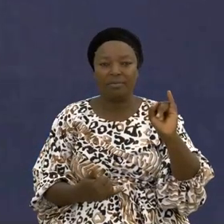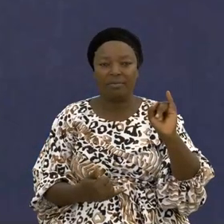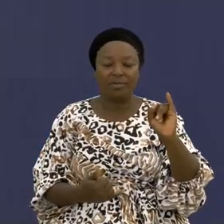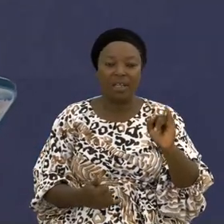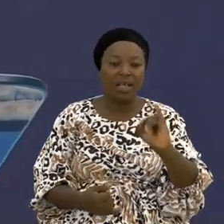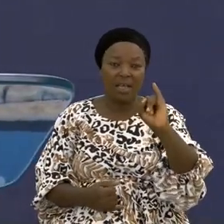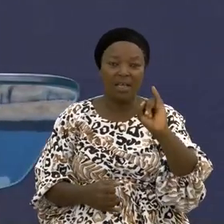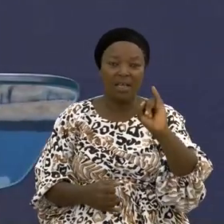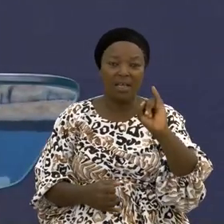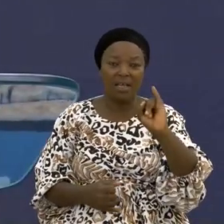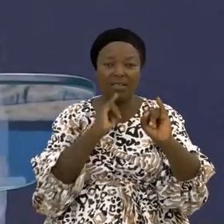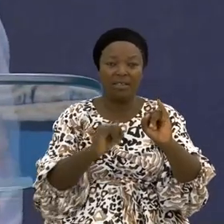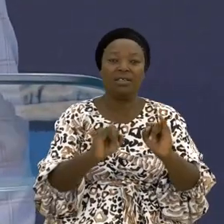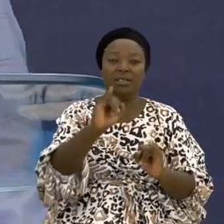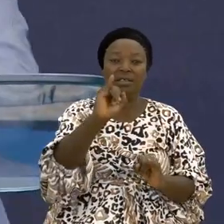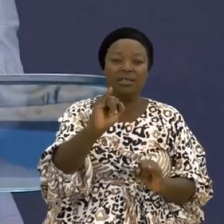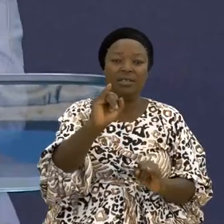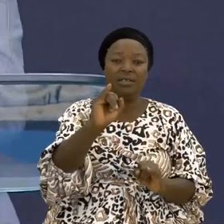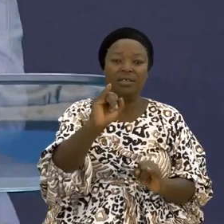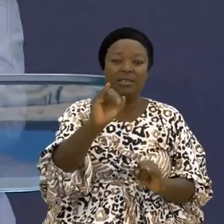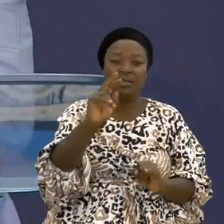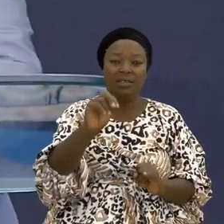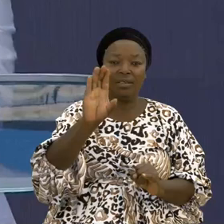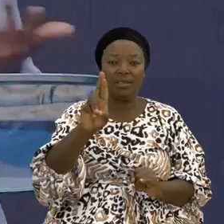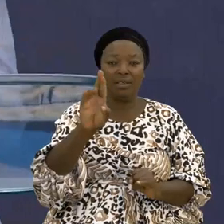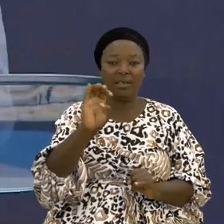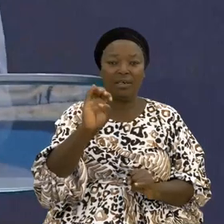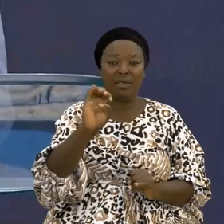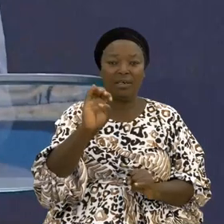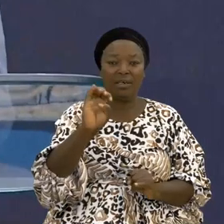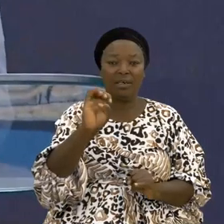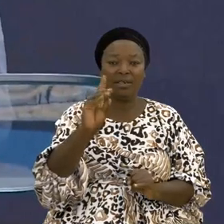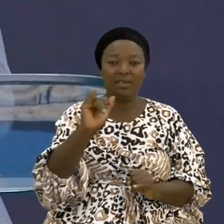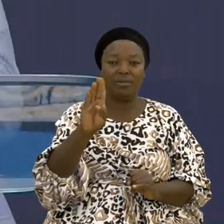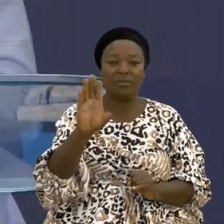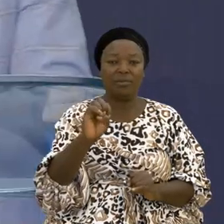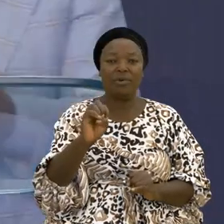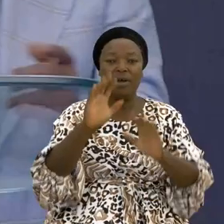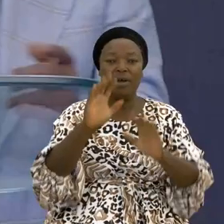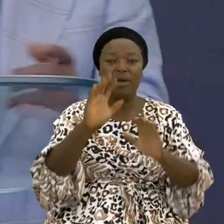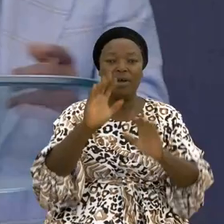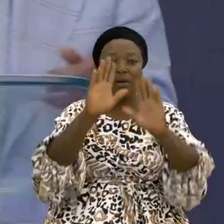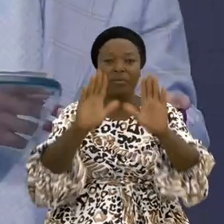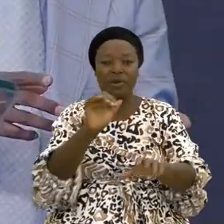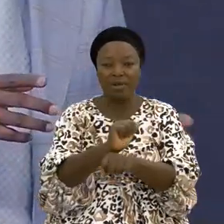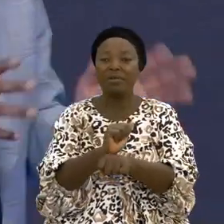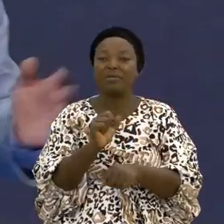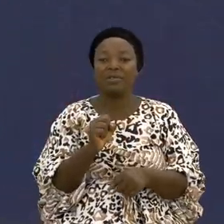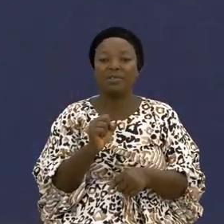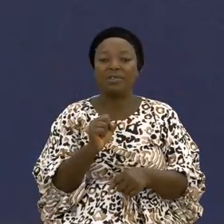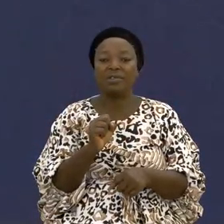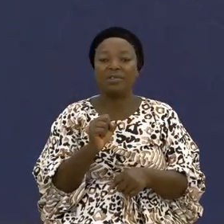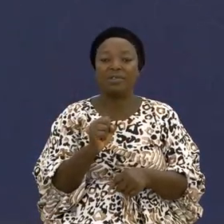Incredible miracles. What you can never think about, incredible miracles for